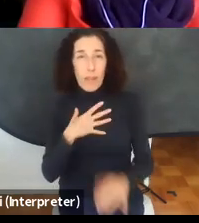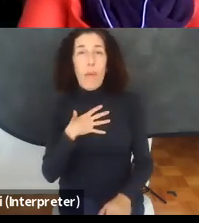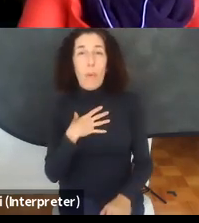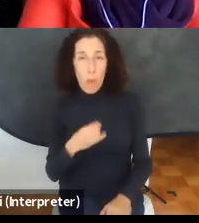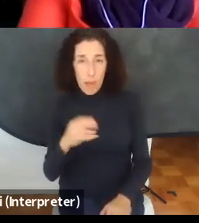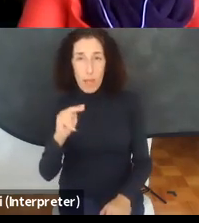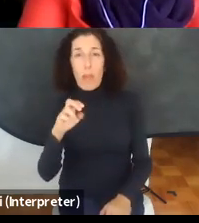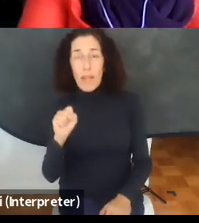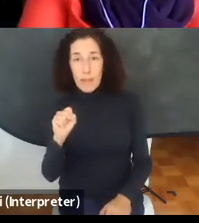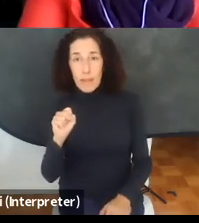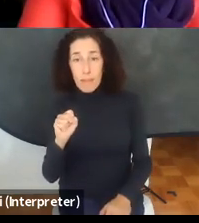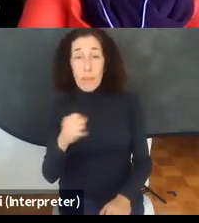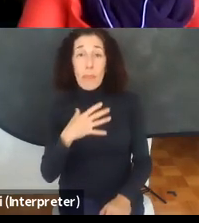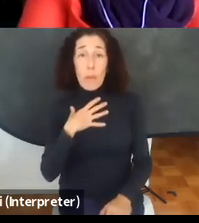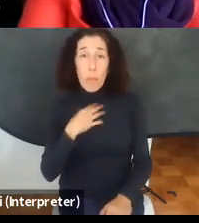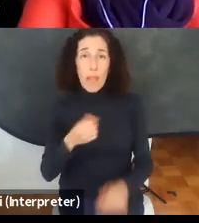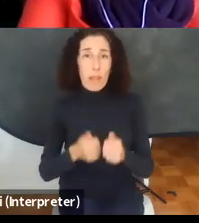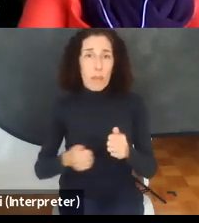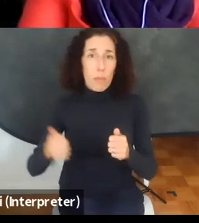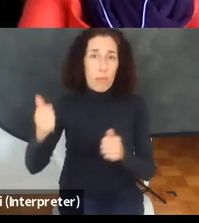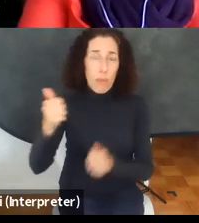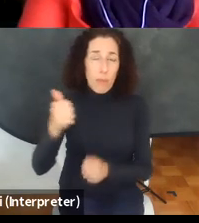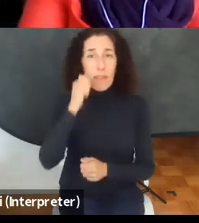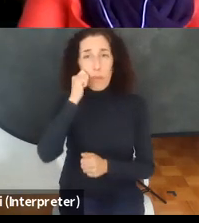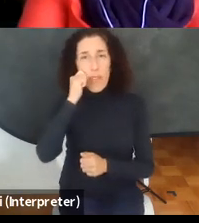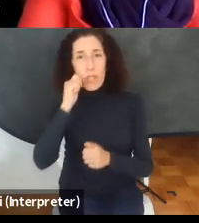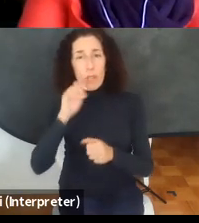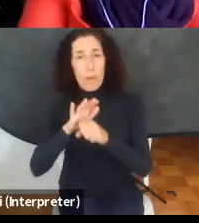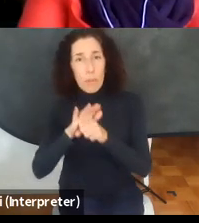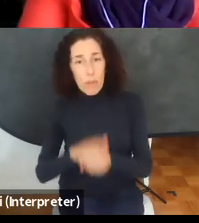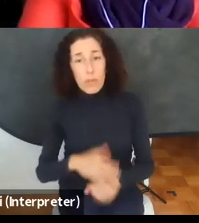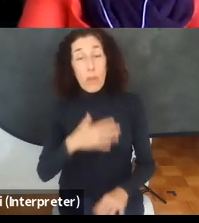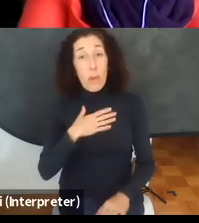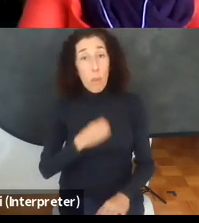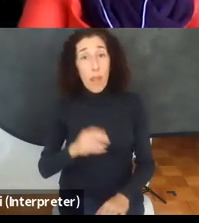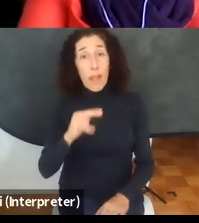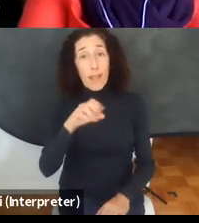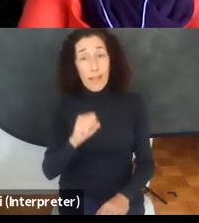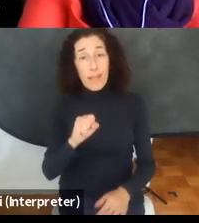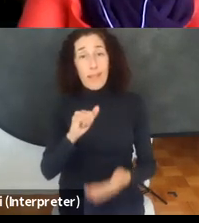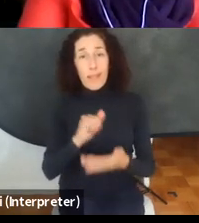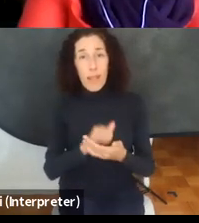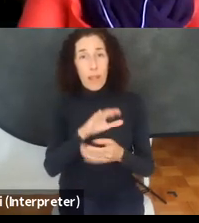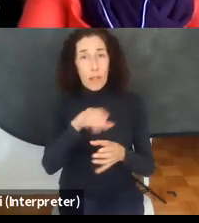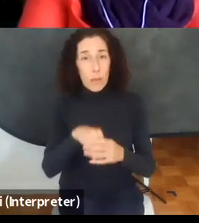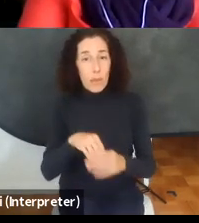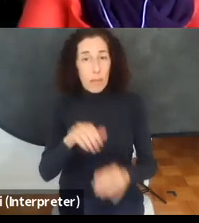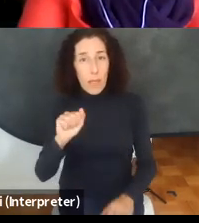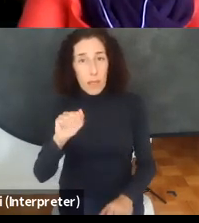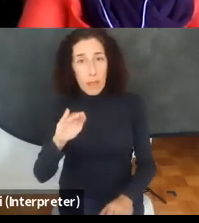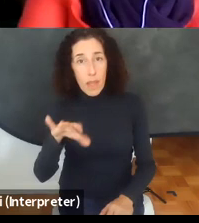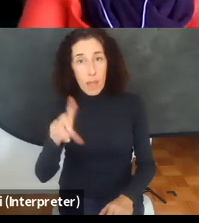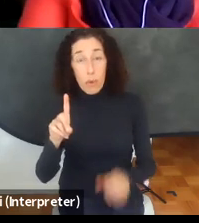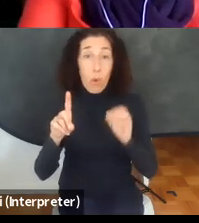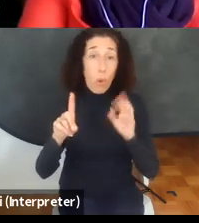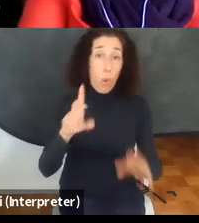supremacist, racist thoughts, under racial oppression, whiteness is defined with being abled or not disabled, which means that disabled